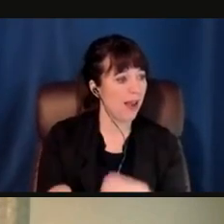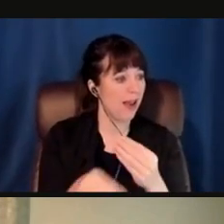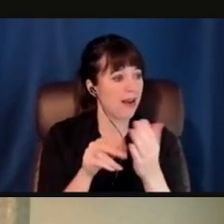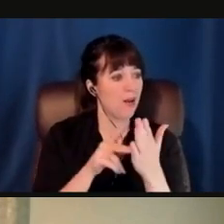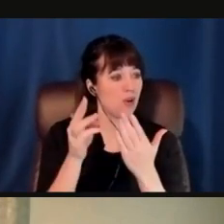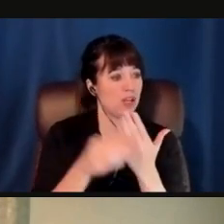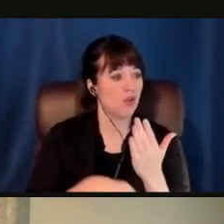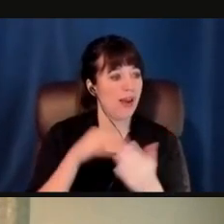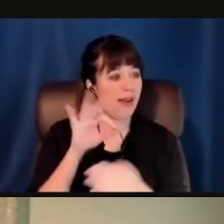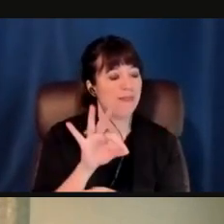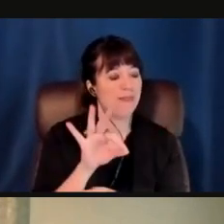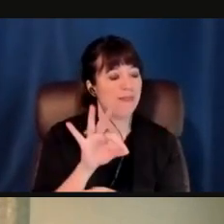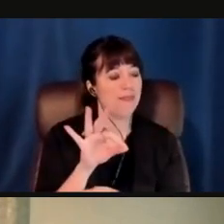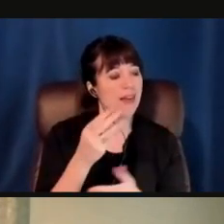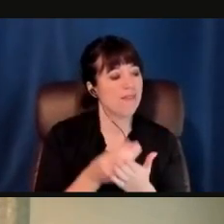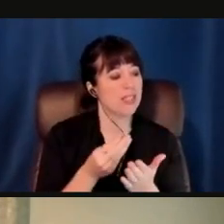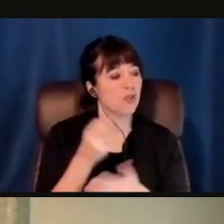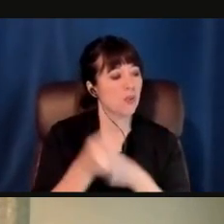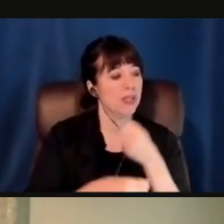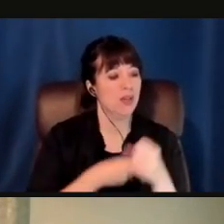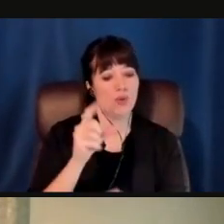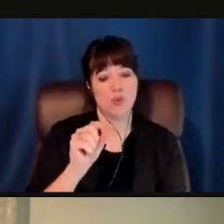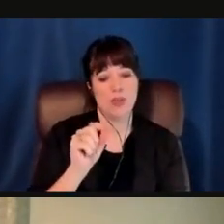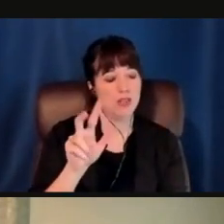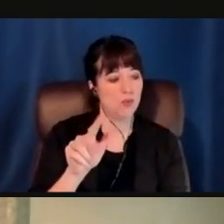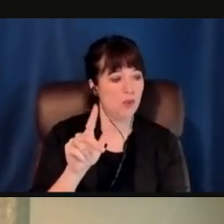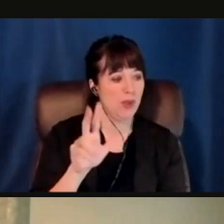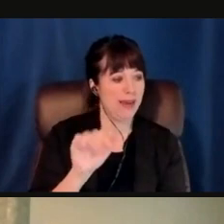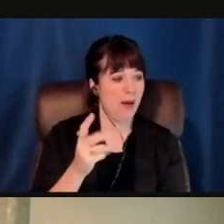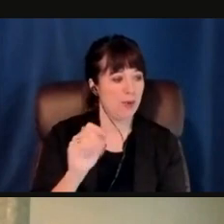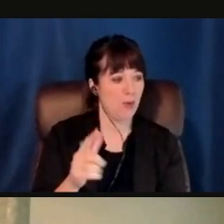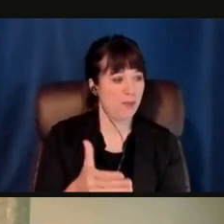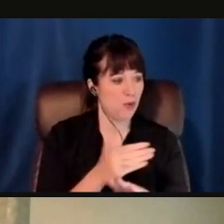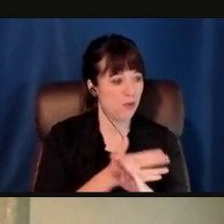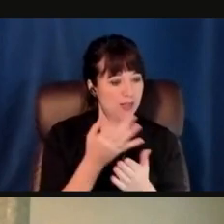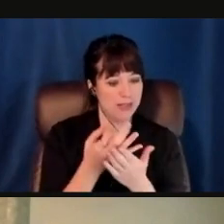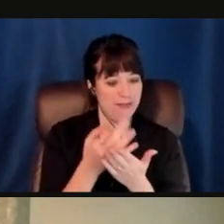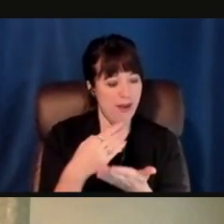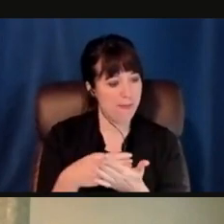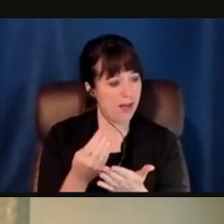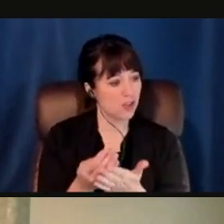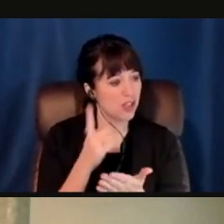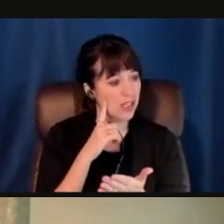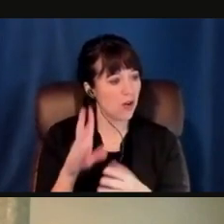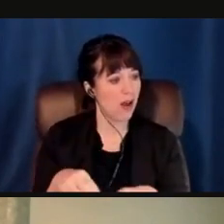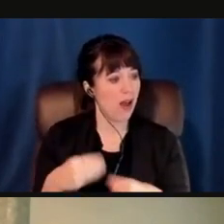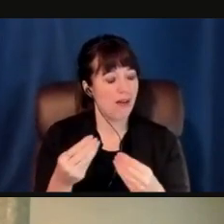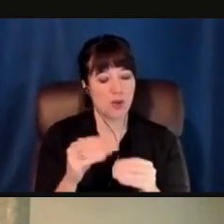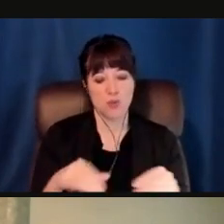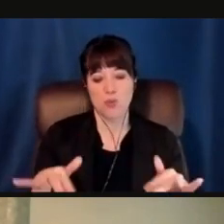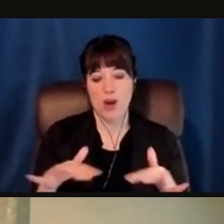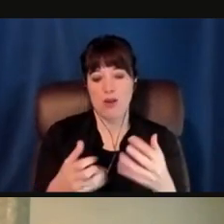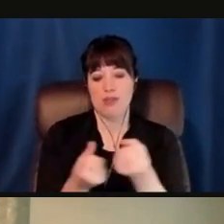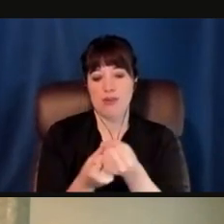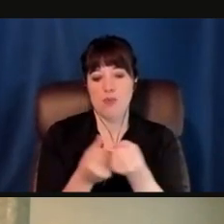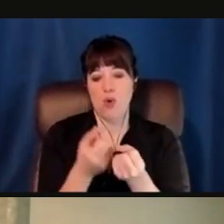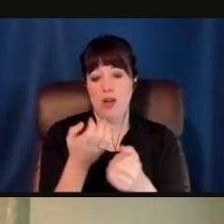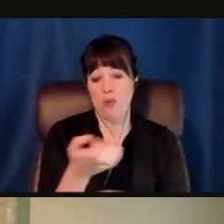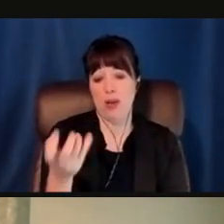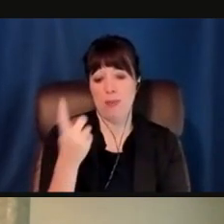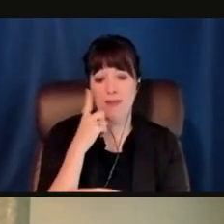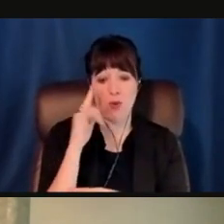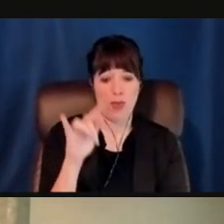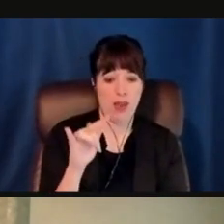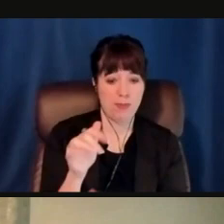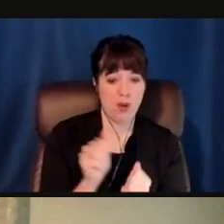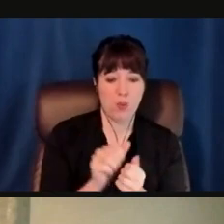year 2023 to the capital improvements fund budget to produce ground support equipment for the airport with state